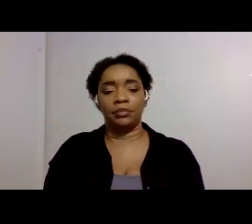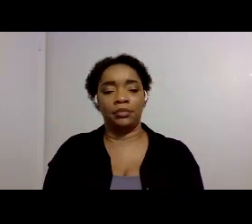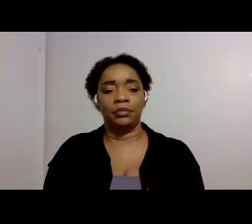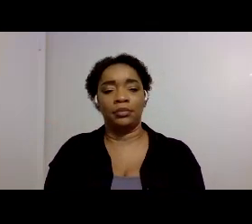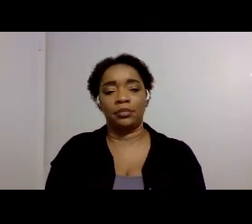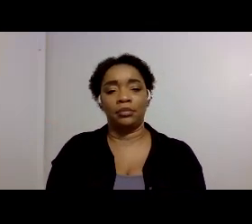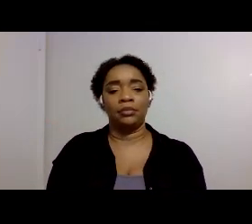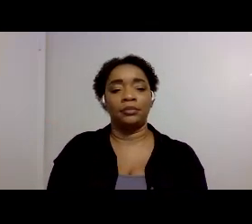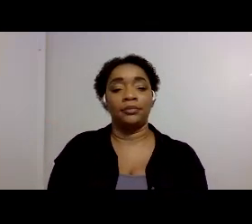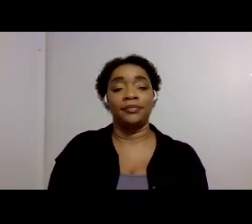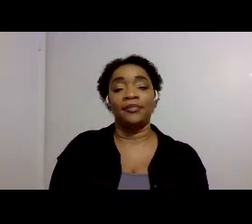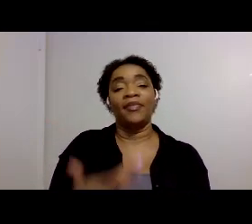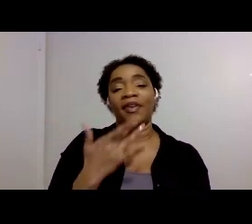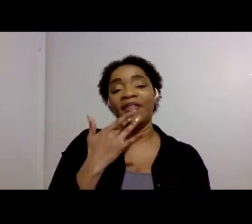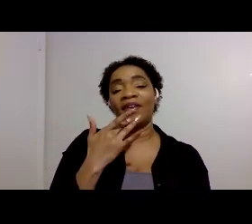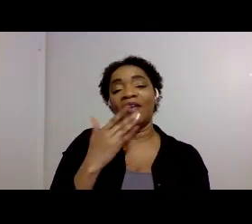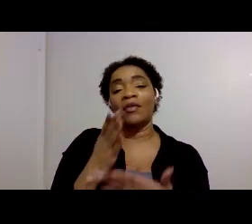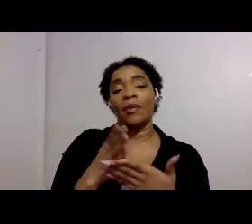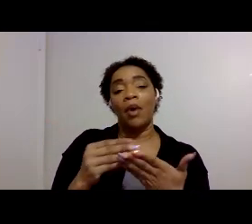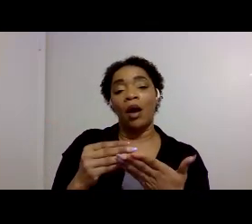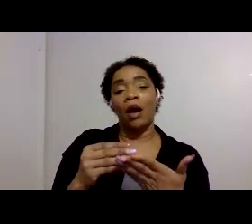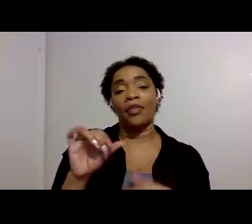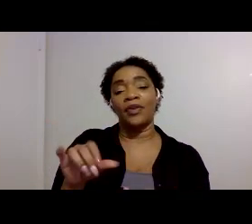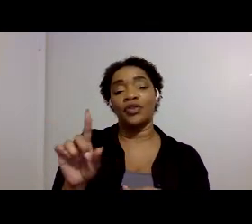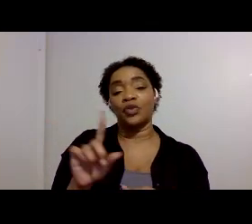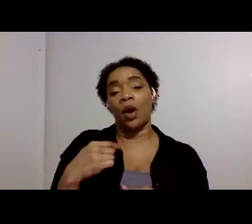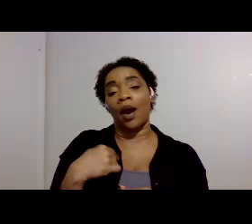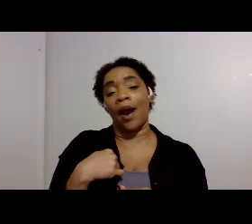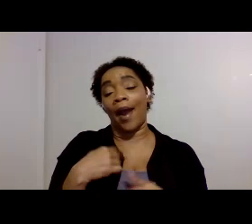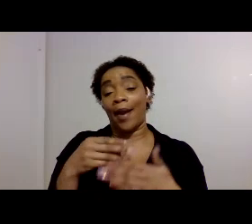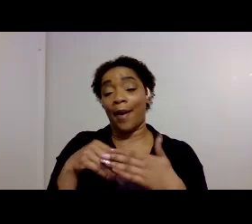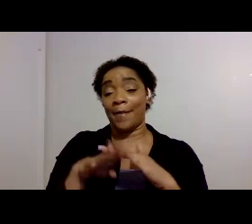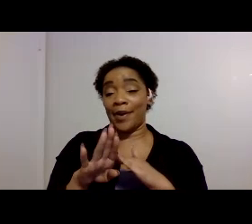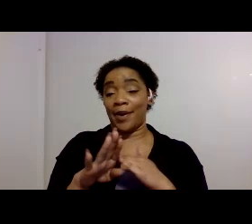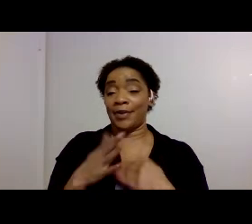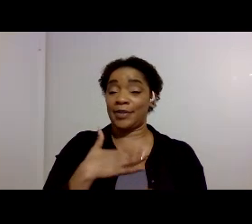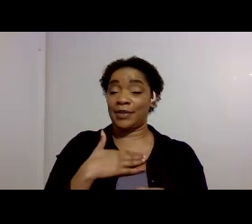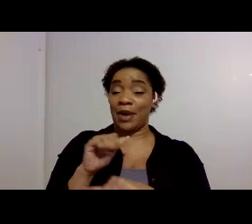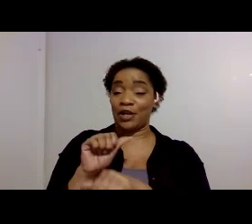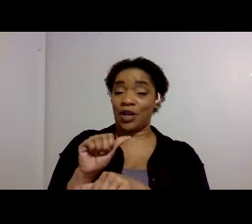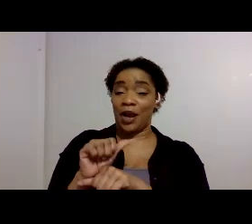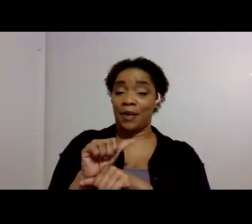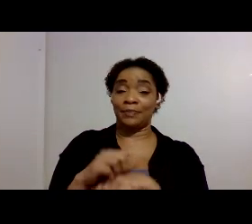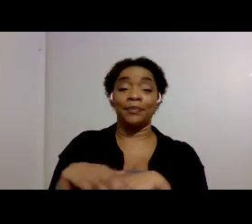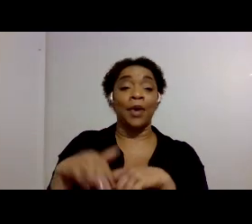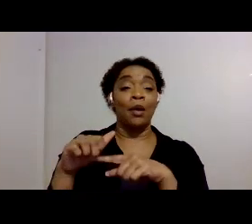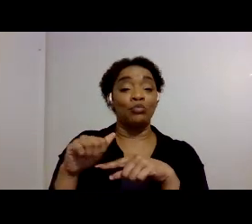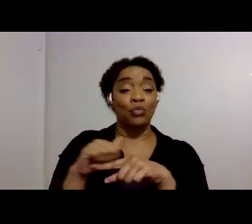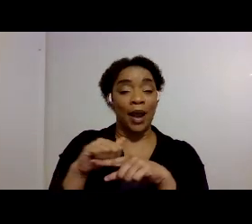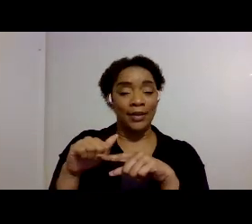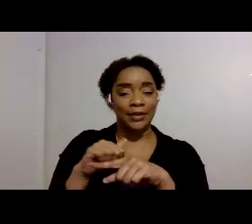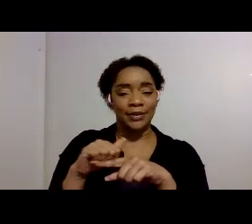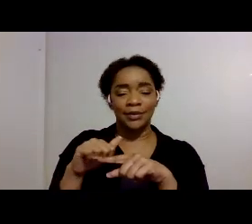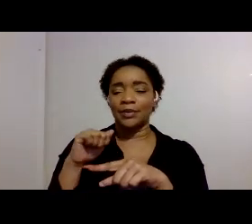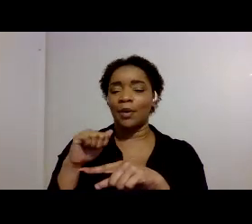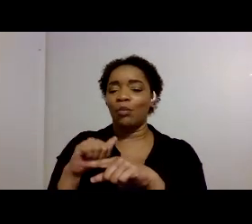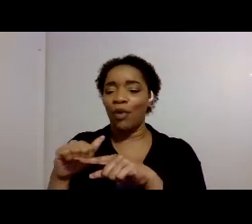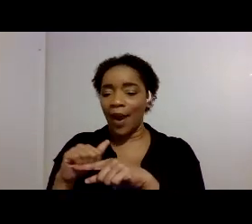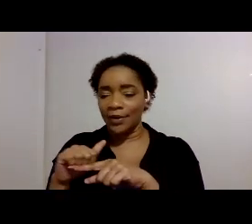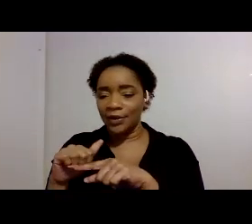Favorite part, this is where I come in with my job. Practice, practice, practice. Yes, we're talking